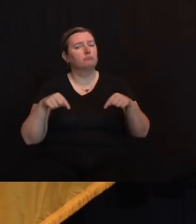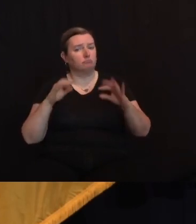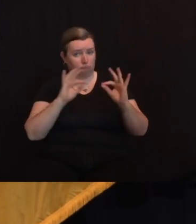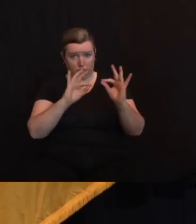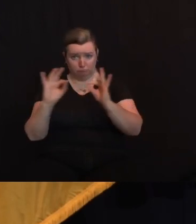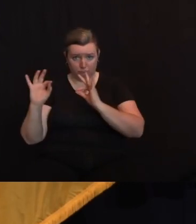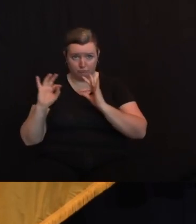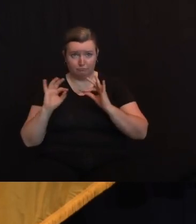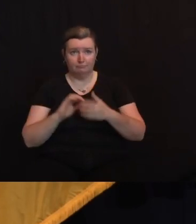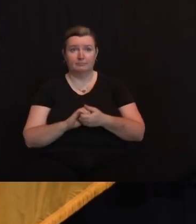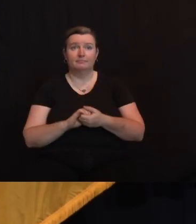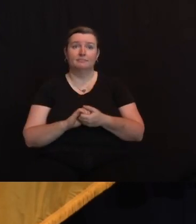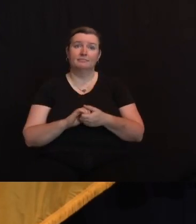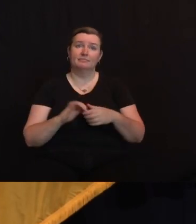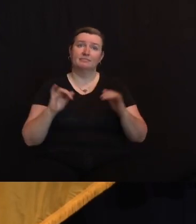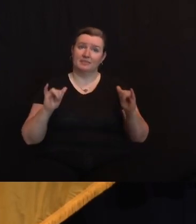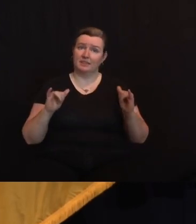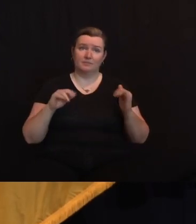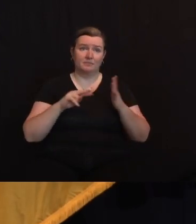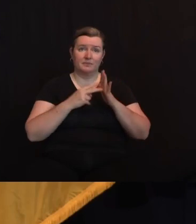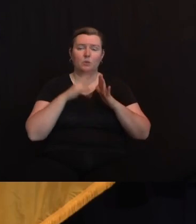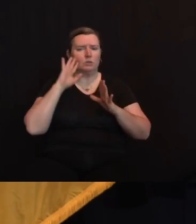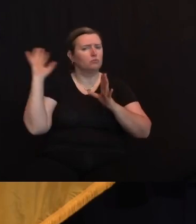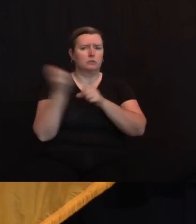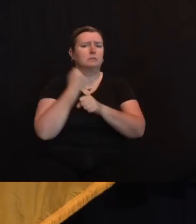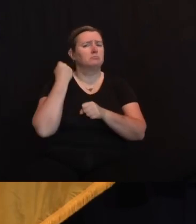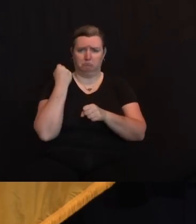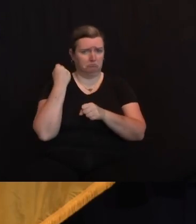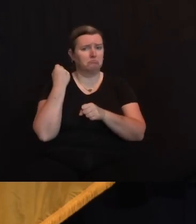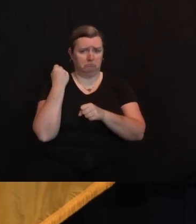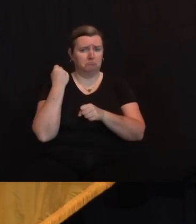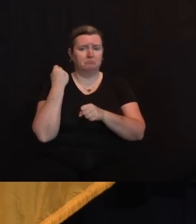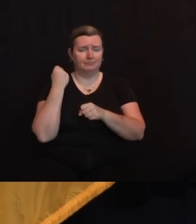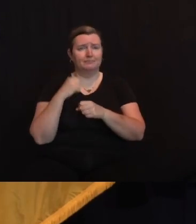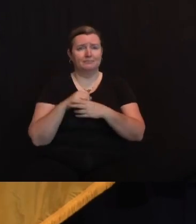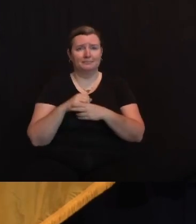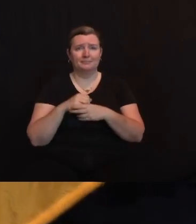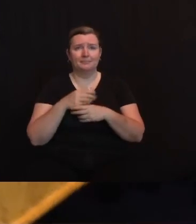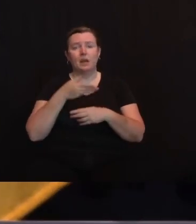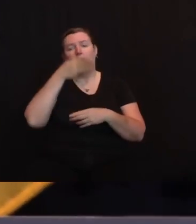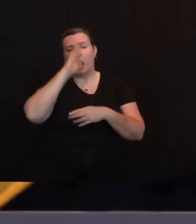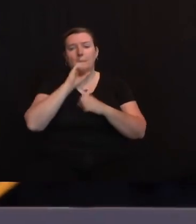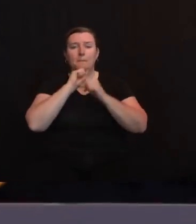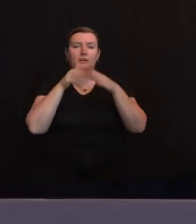combination is a winner, and that's what we need to keep after, folks. God bless you all, and thank you.